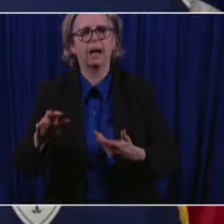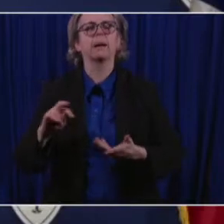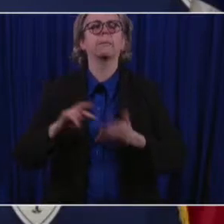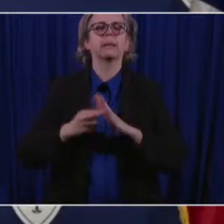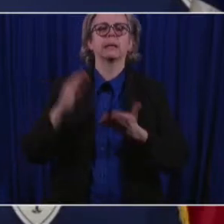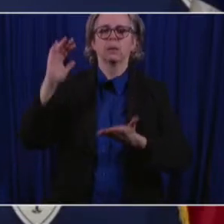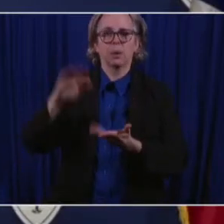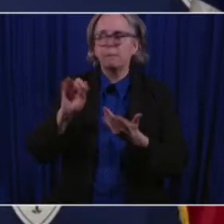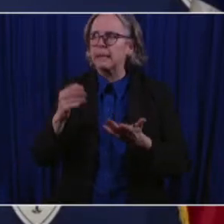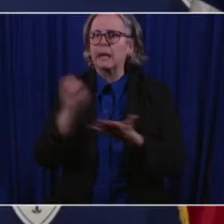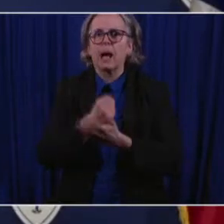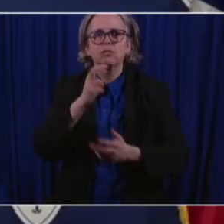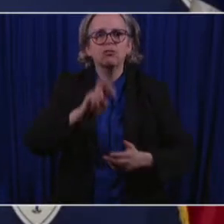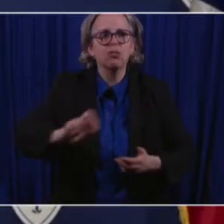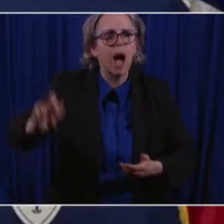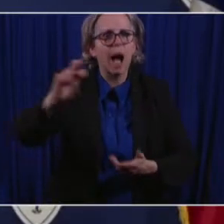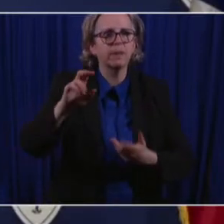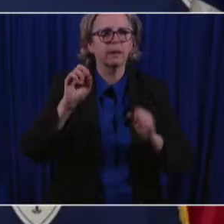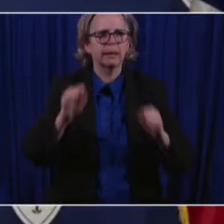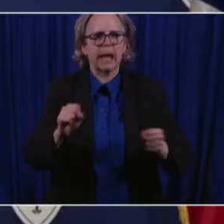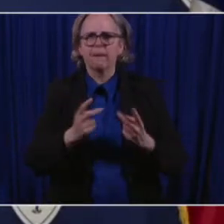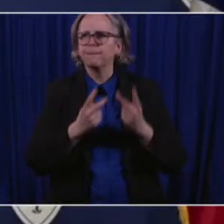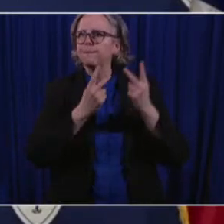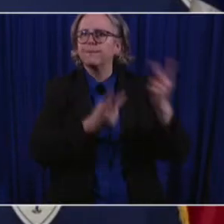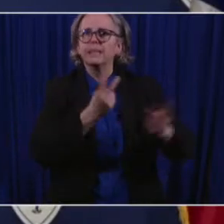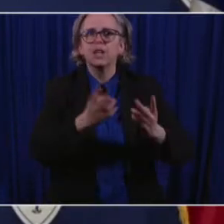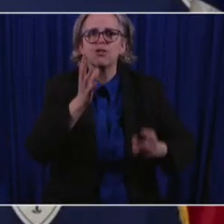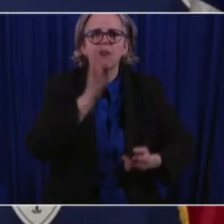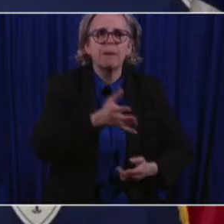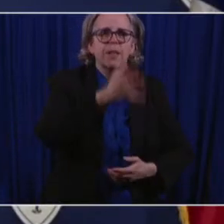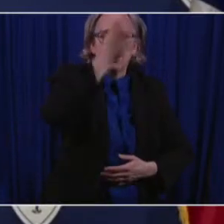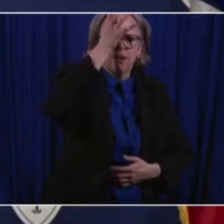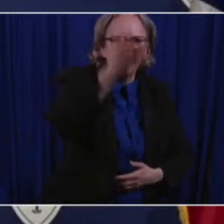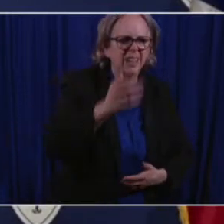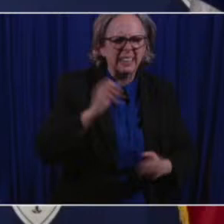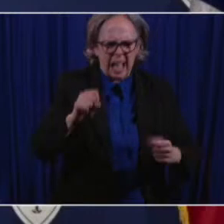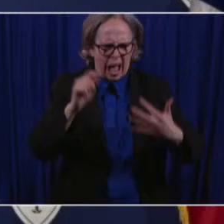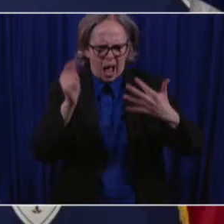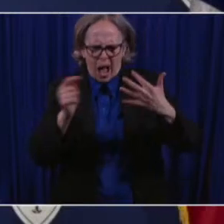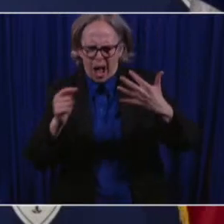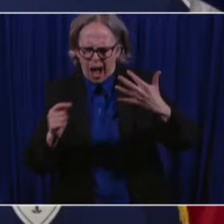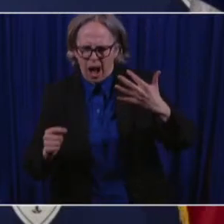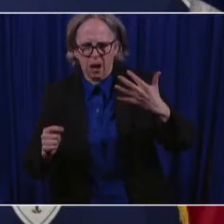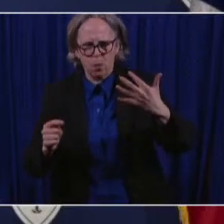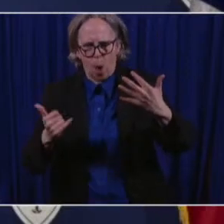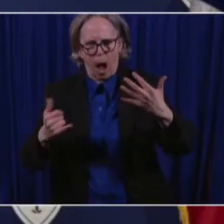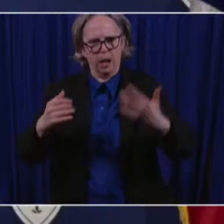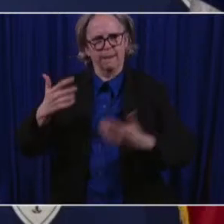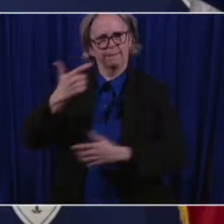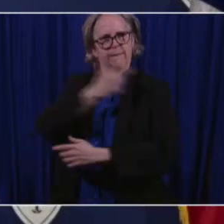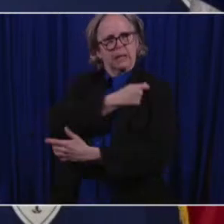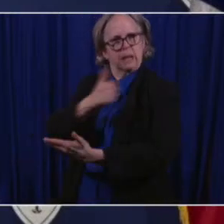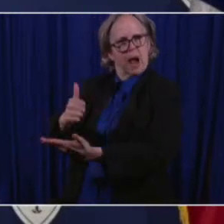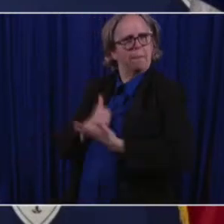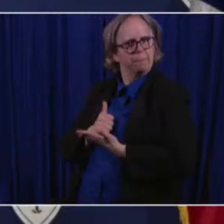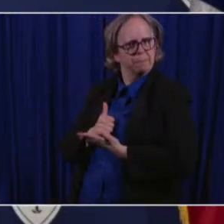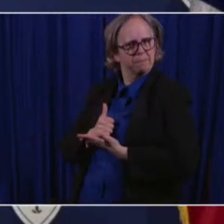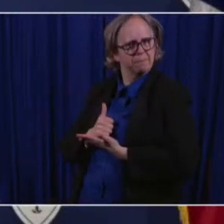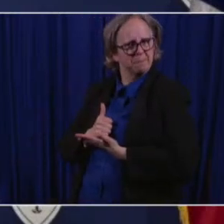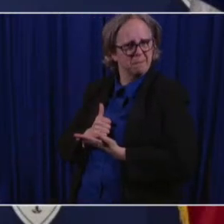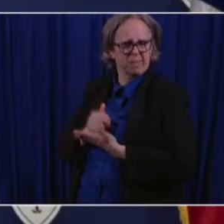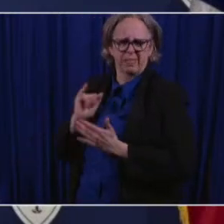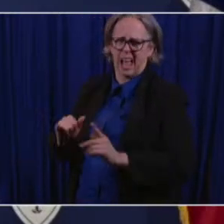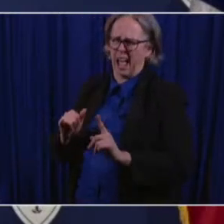of things. And if we look at it that way, I think we have a great shot at getting enough